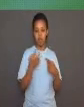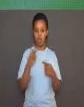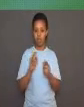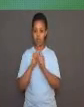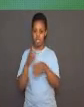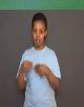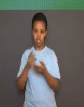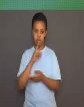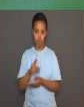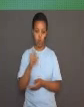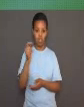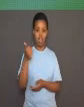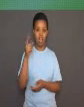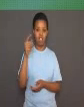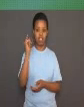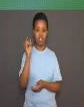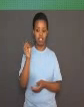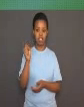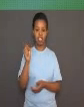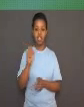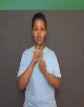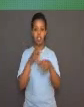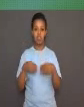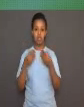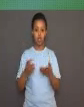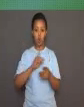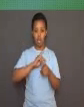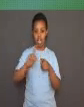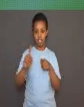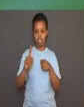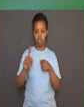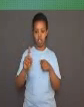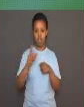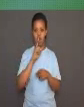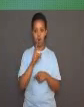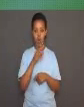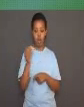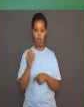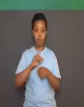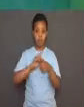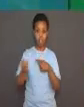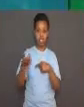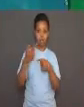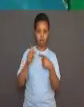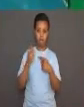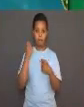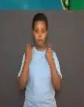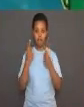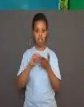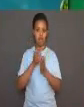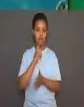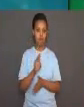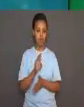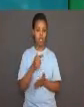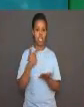Taxis describe a directional response to a directional stimulus. An